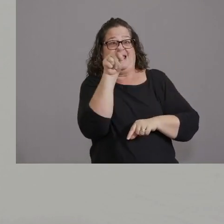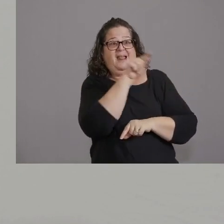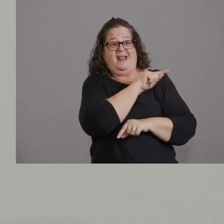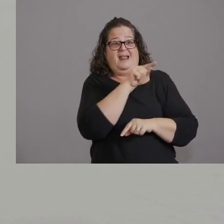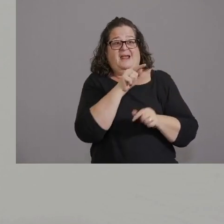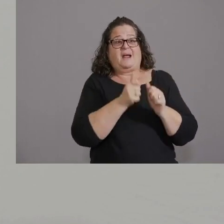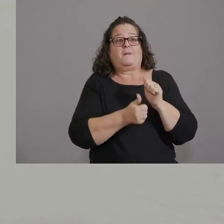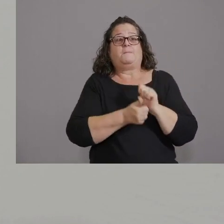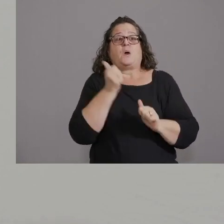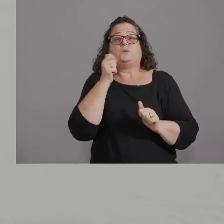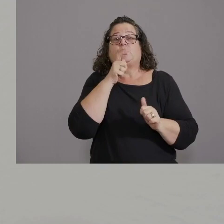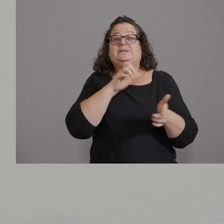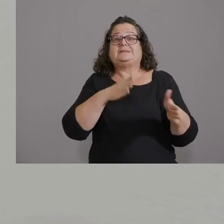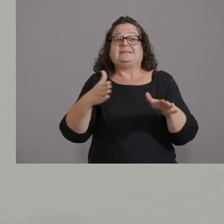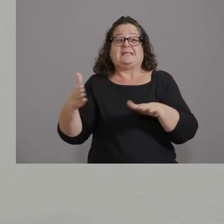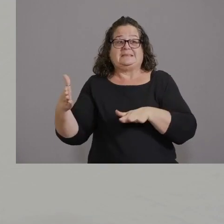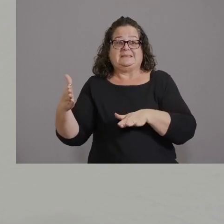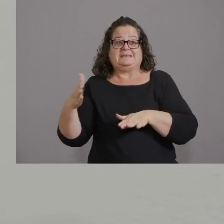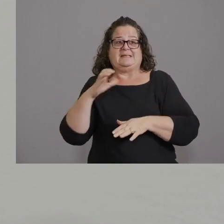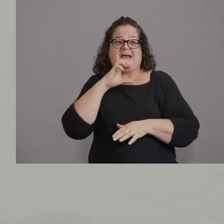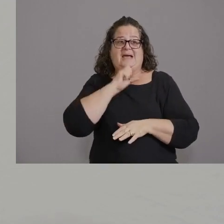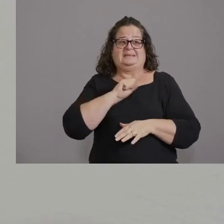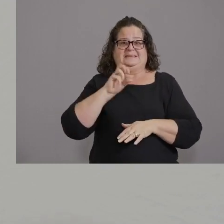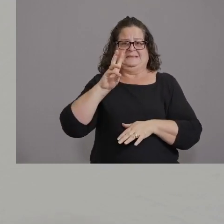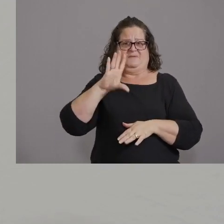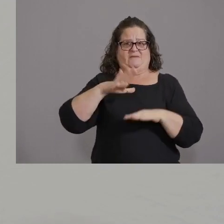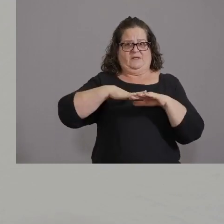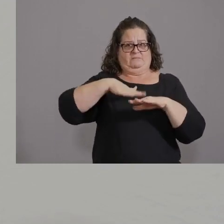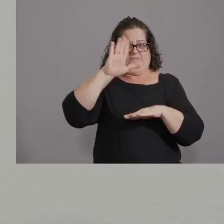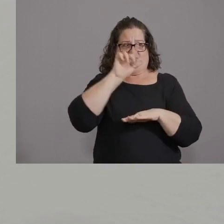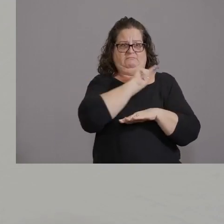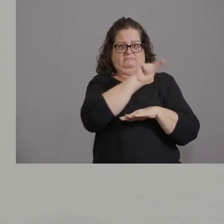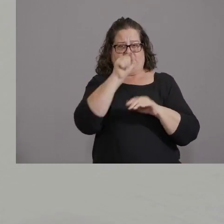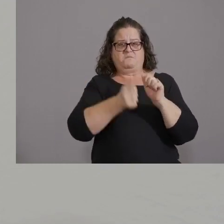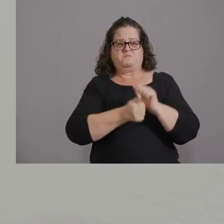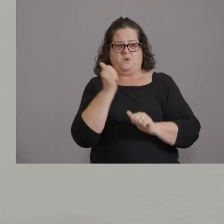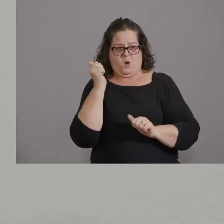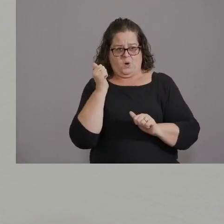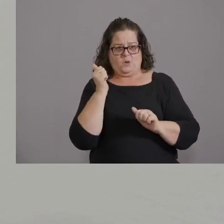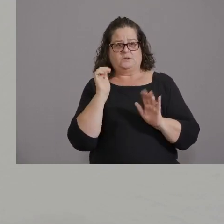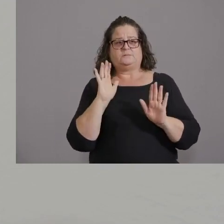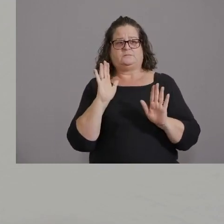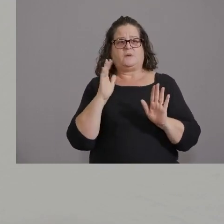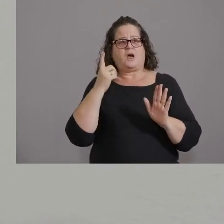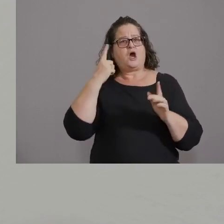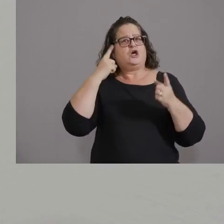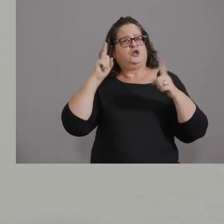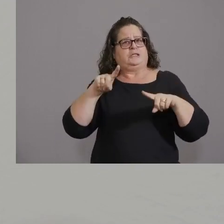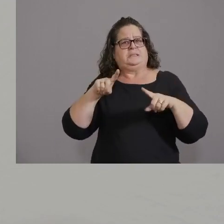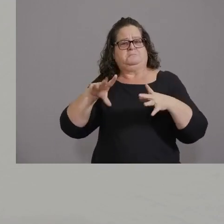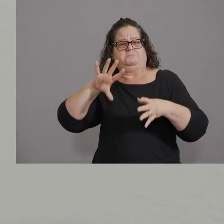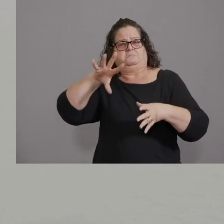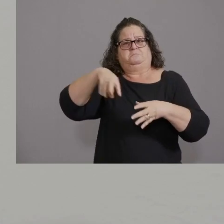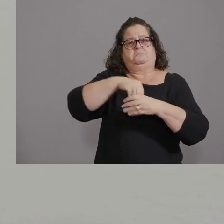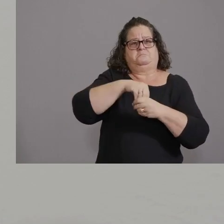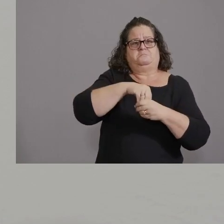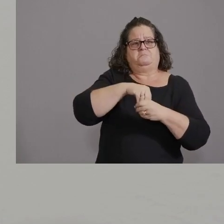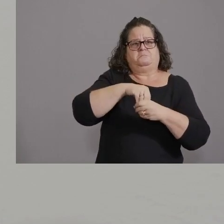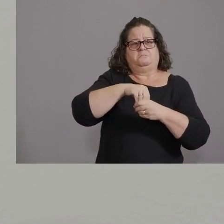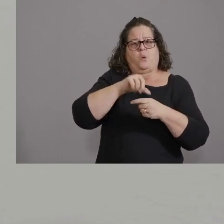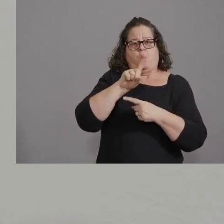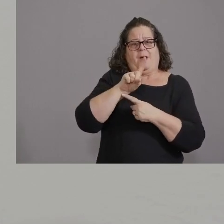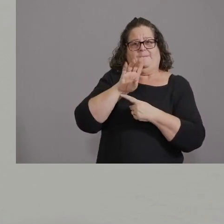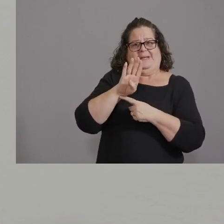that are 65 and older. So we agreed to move them in. Again, counties are able to